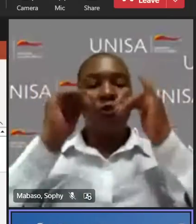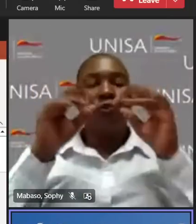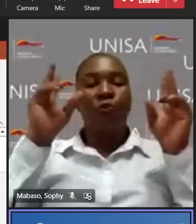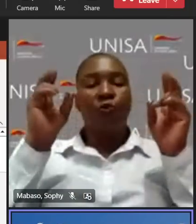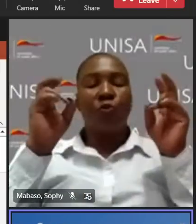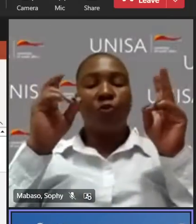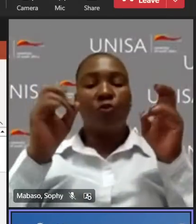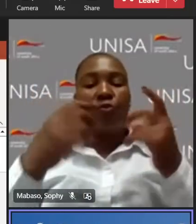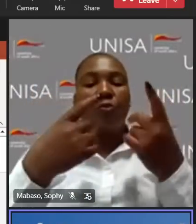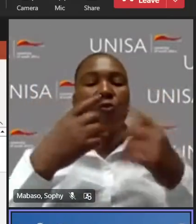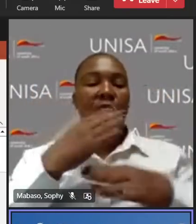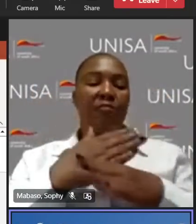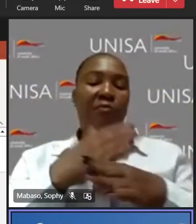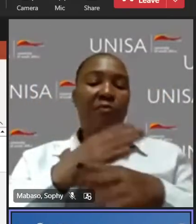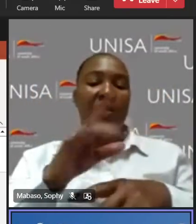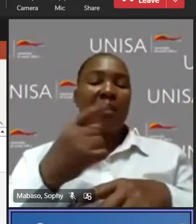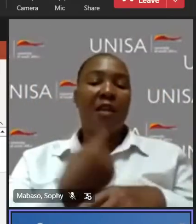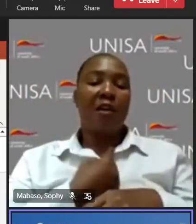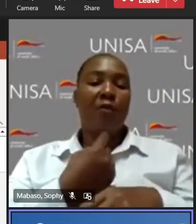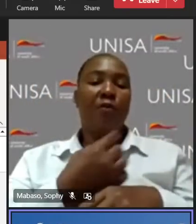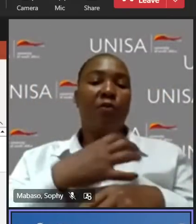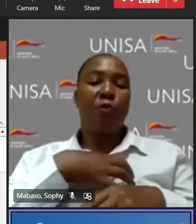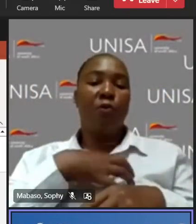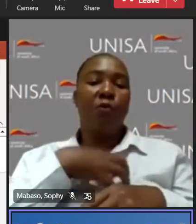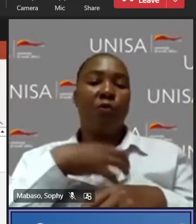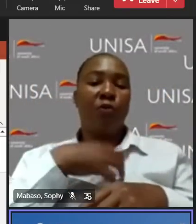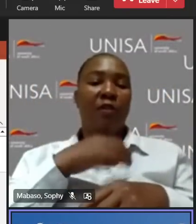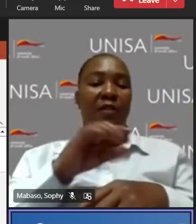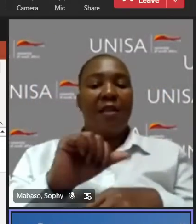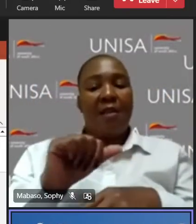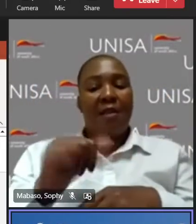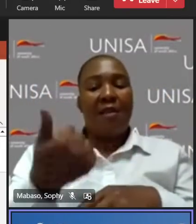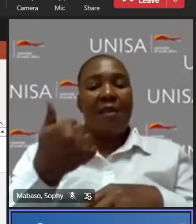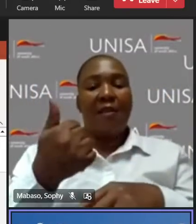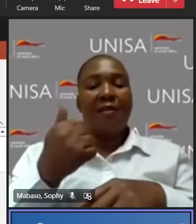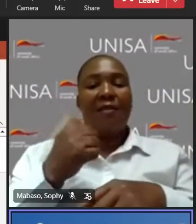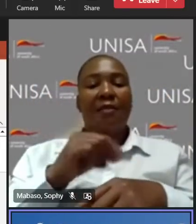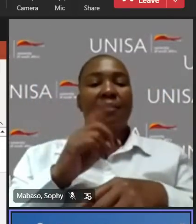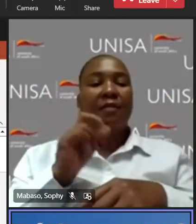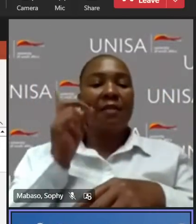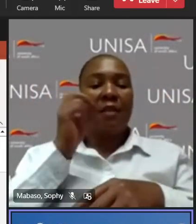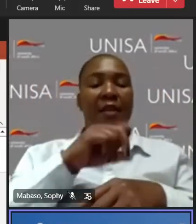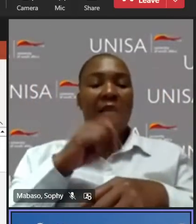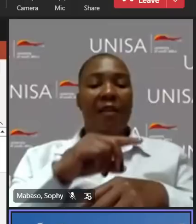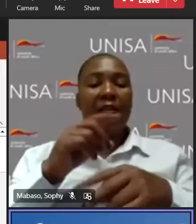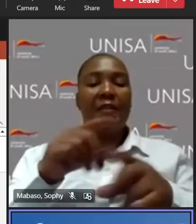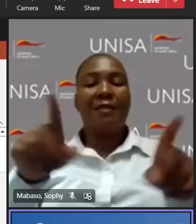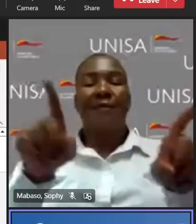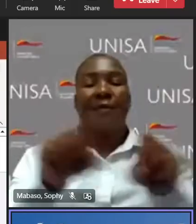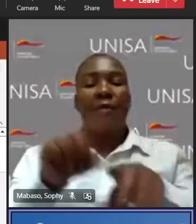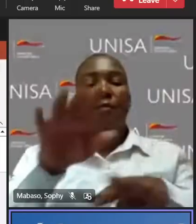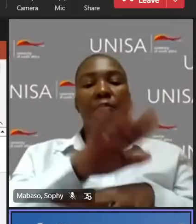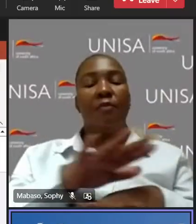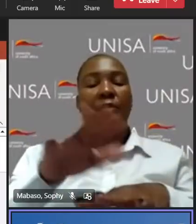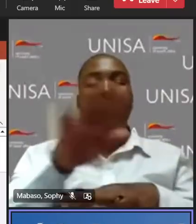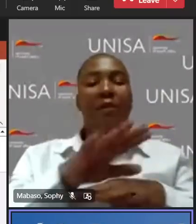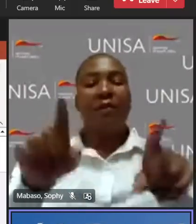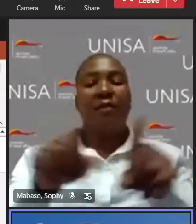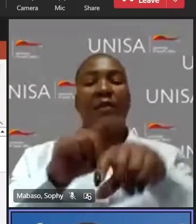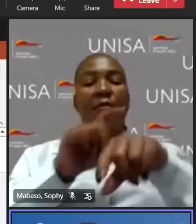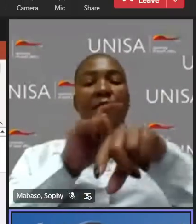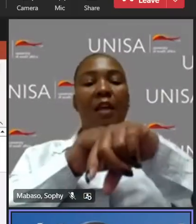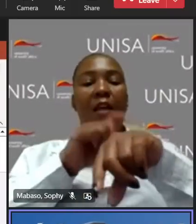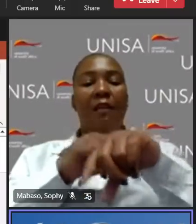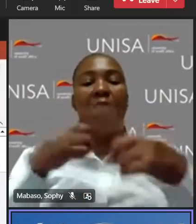own in the next day, which is tomorrow, same place, same time,